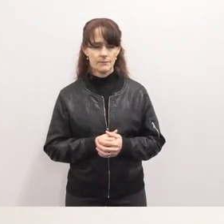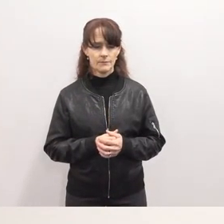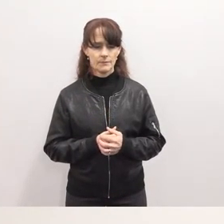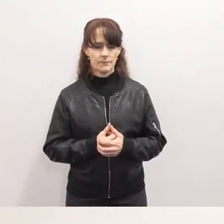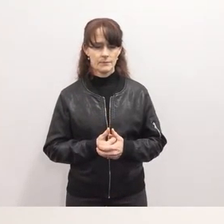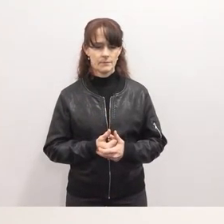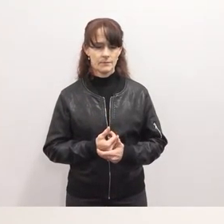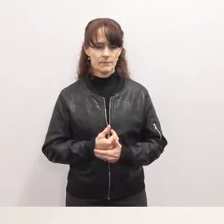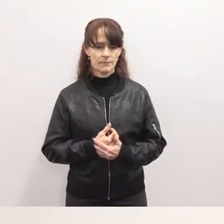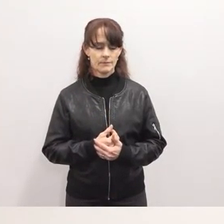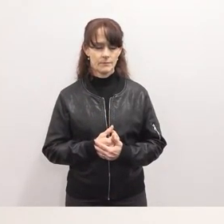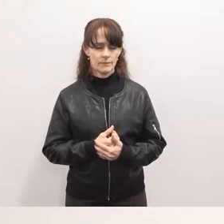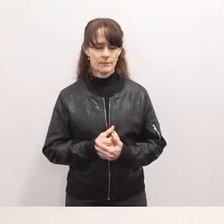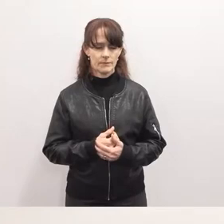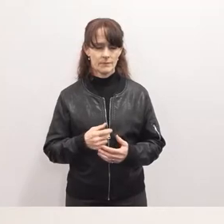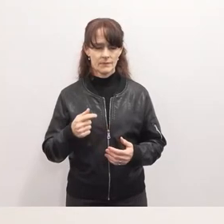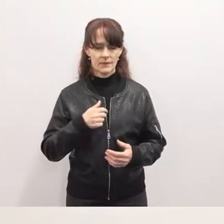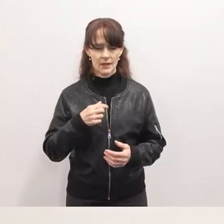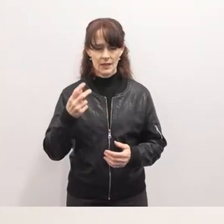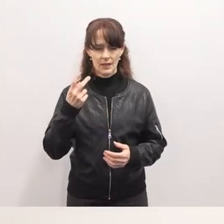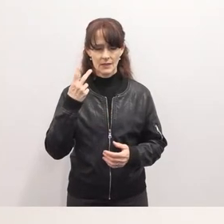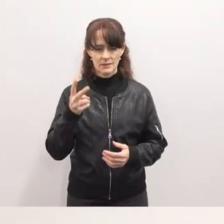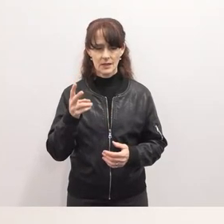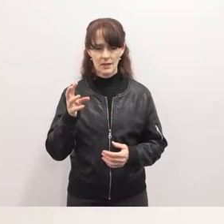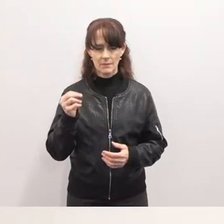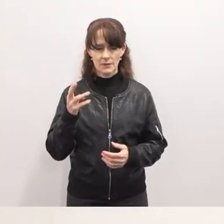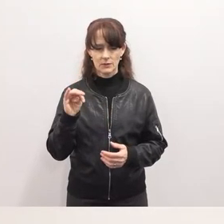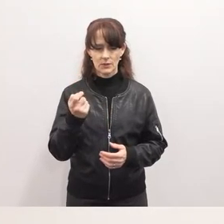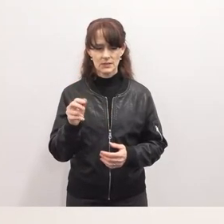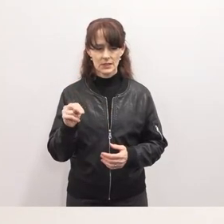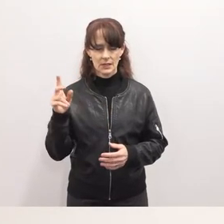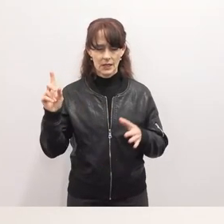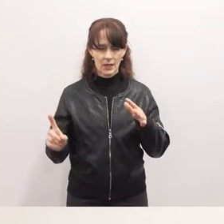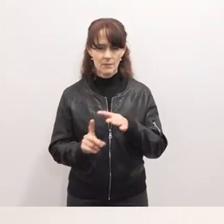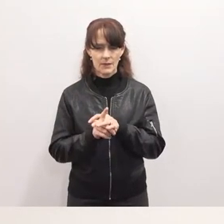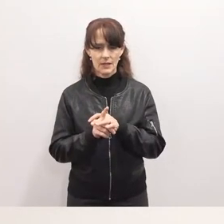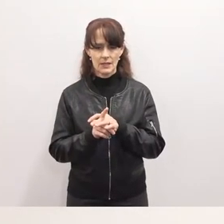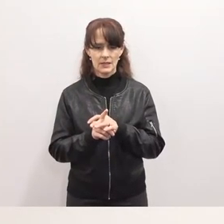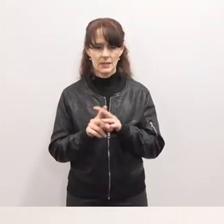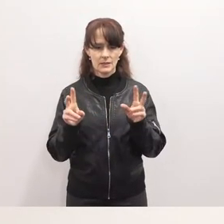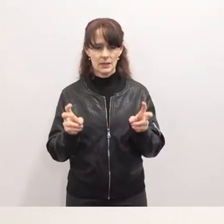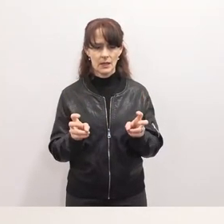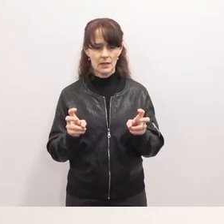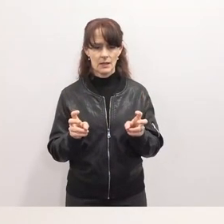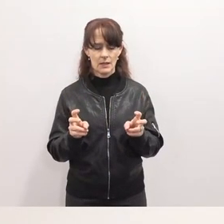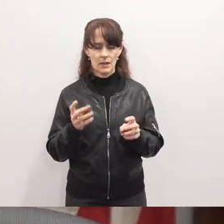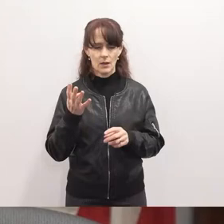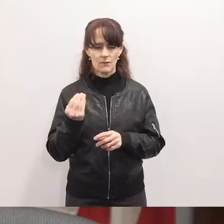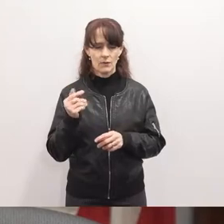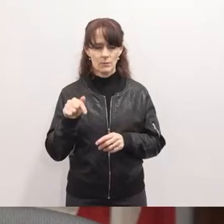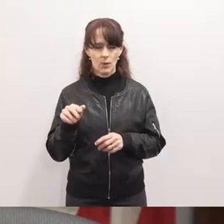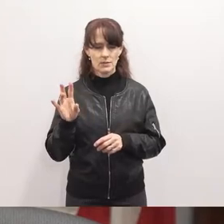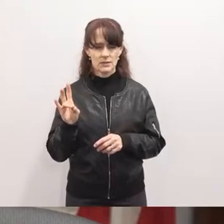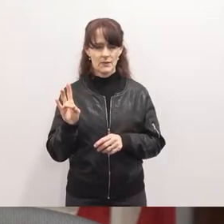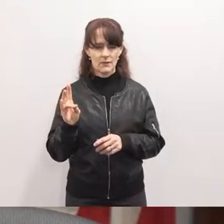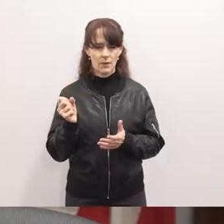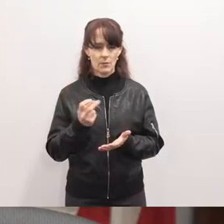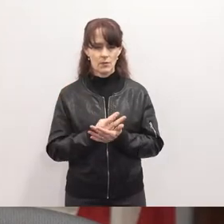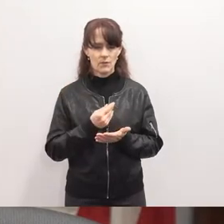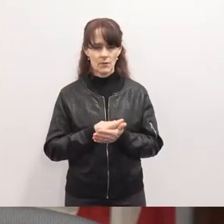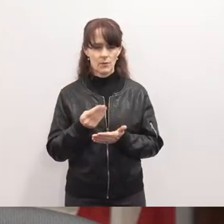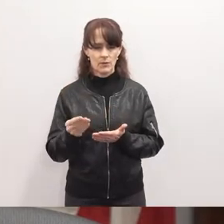I saw Mr. Risen just walk in right now, right on cue, Alan. There's an item in our 14.7 approval of